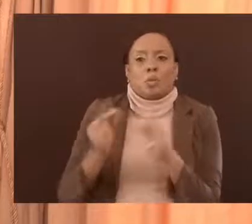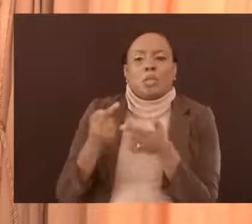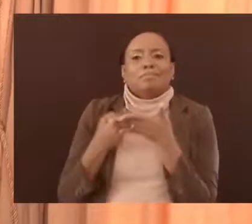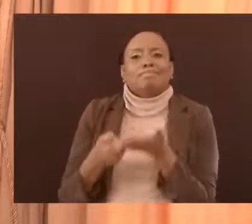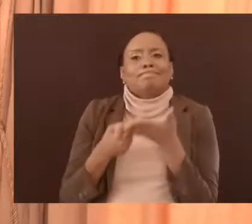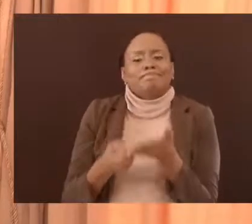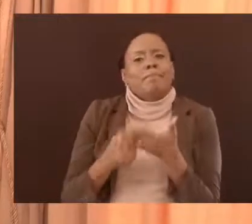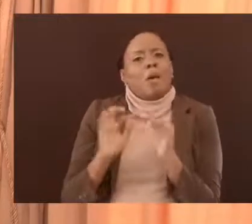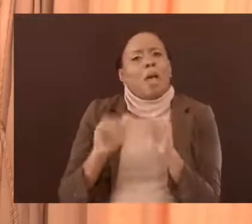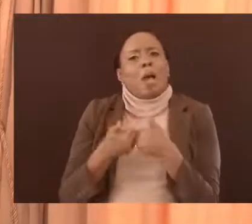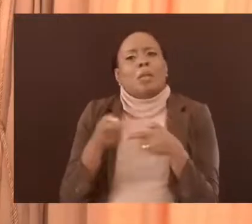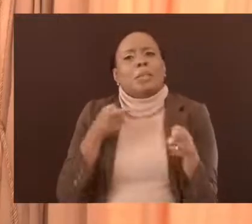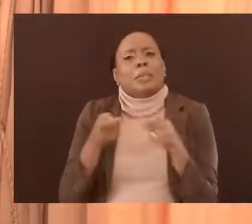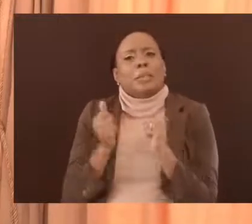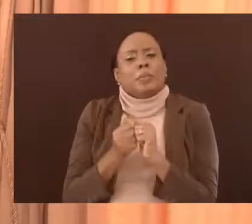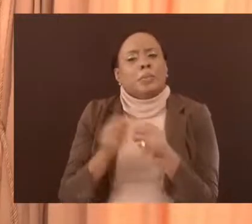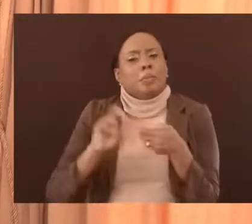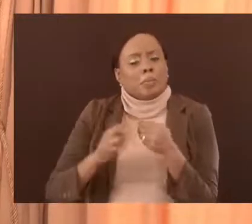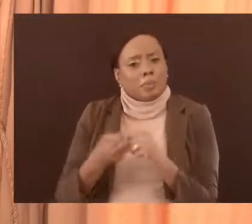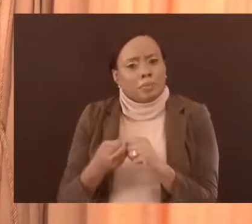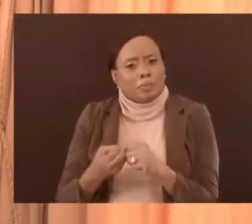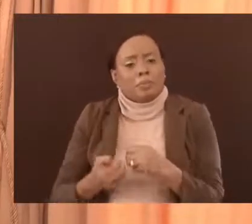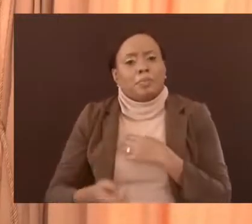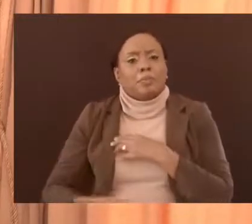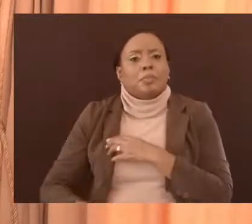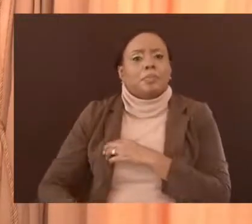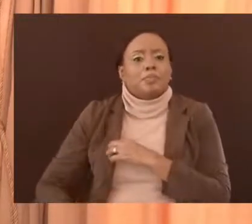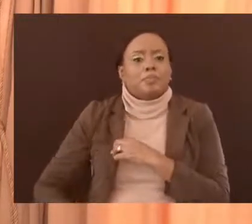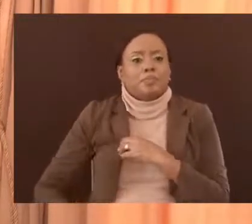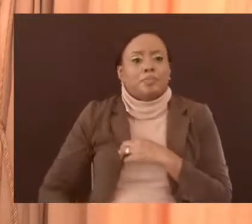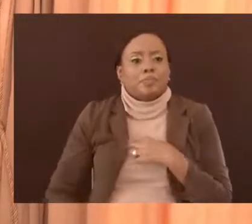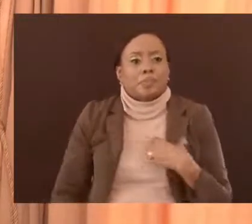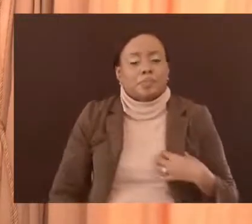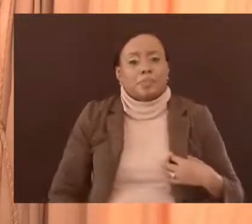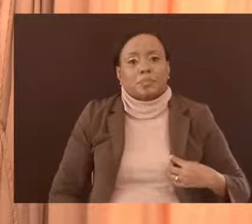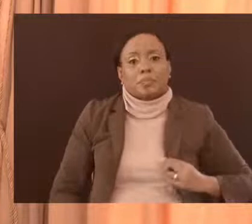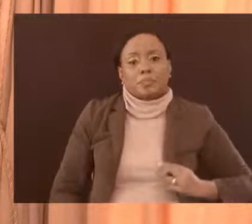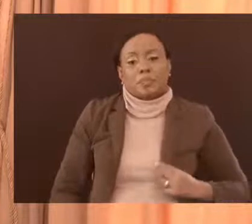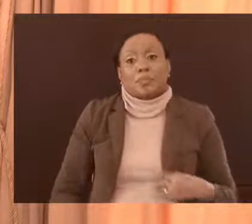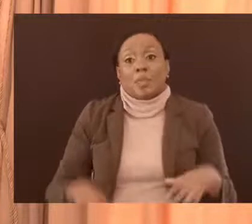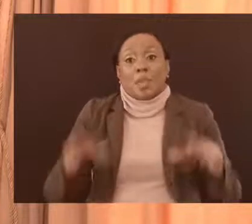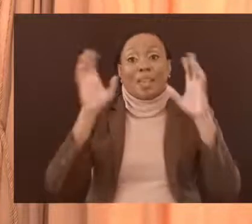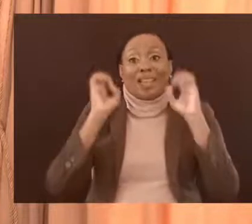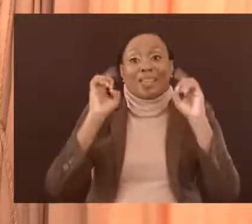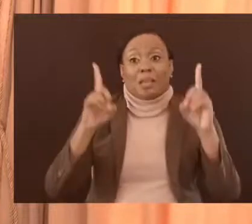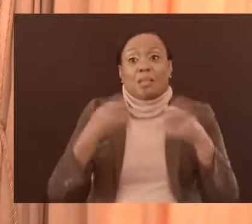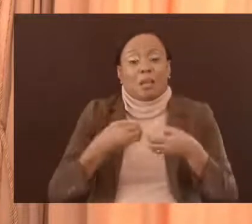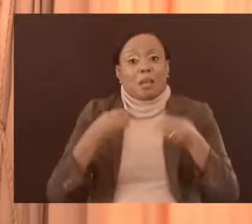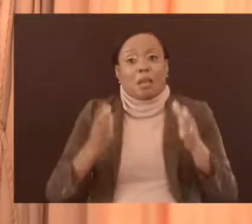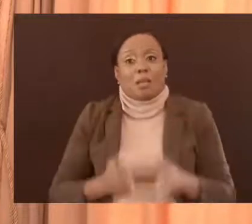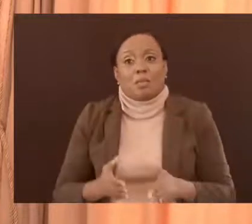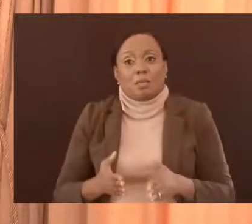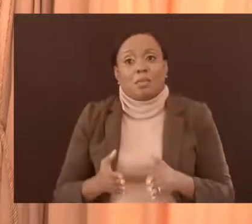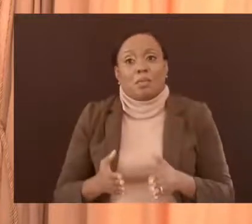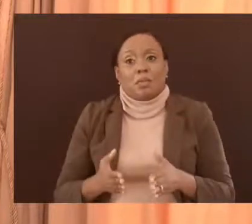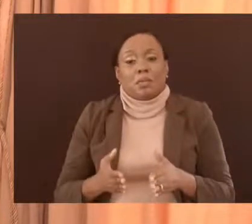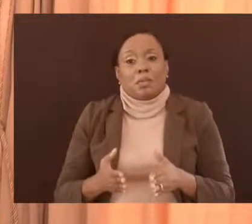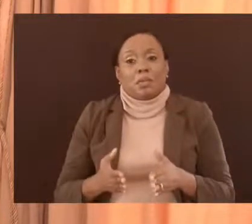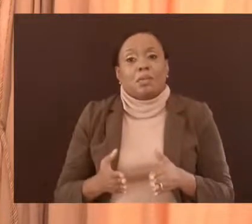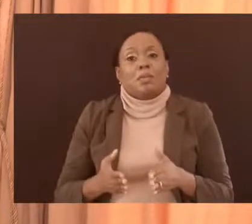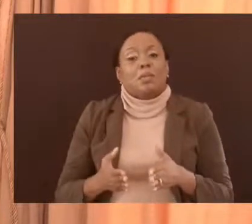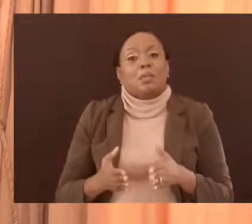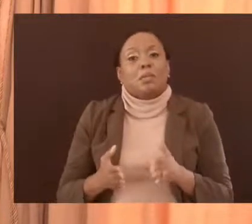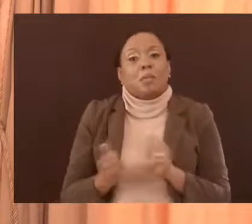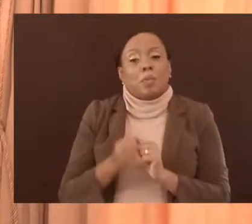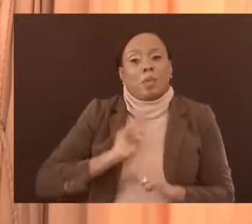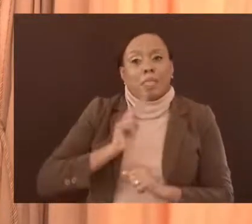how we can address this particular issue. The education officer at the Ministry of Education, Mrs. Phillips-Boyce,